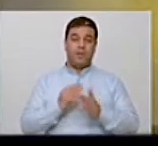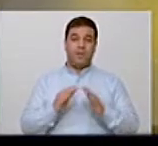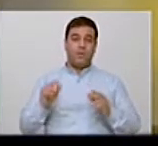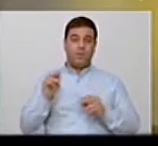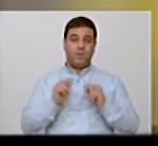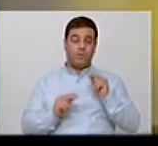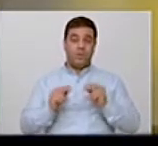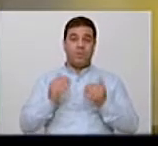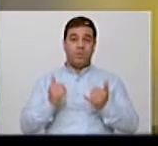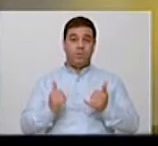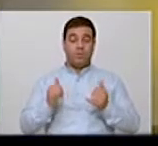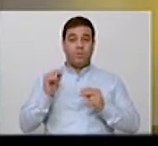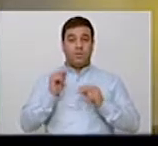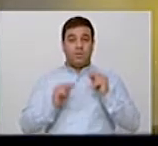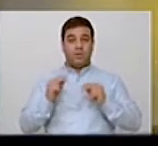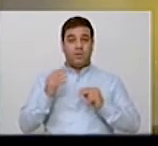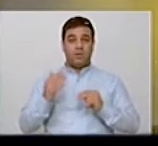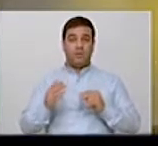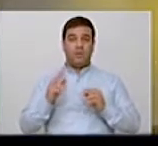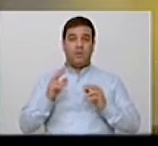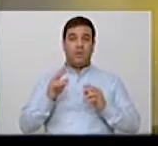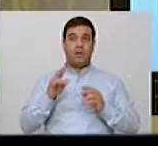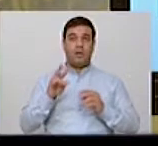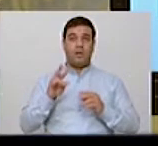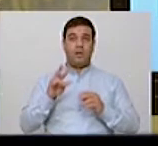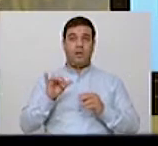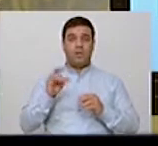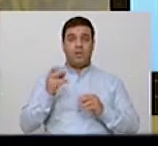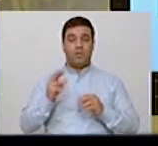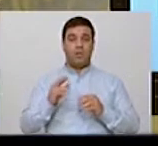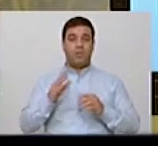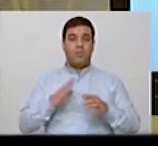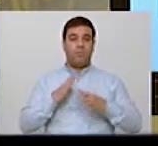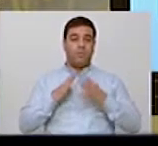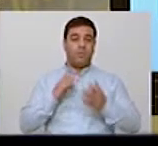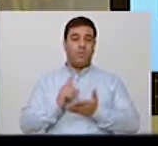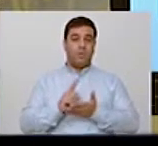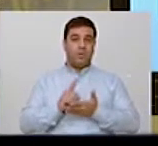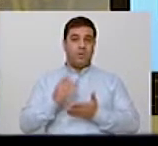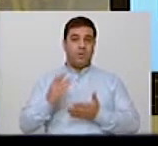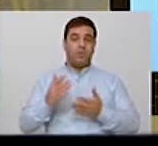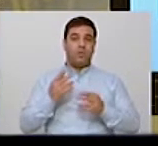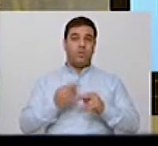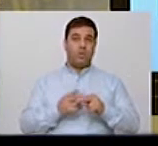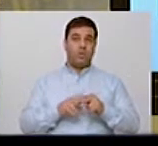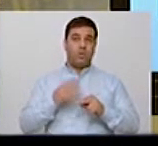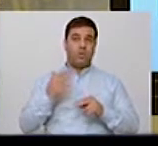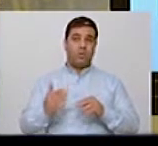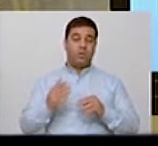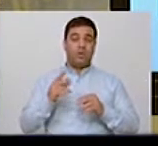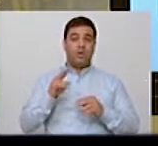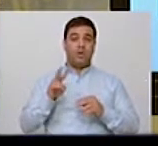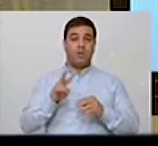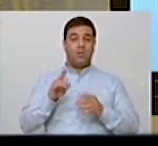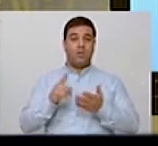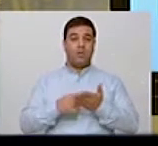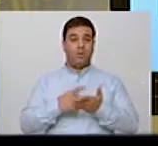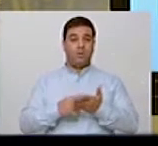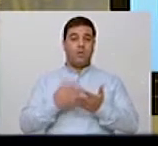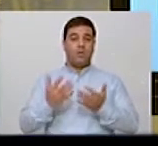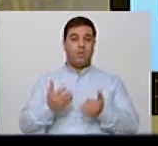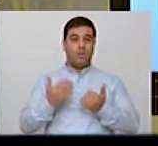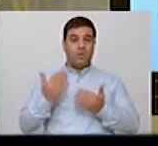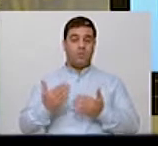o'quvchilar, bugungi darsimiz laboratoriya mashg'uloti. Shunday ekan, laboratoriya daftarlaringizni